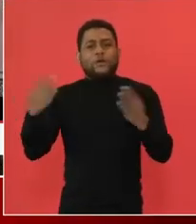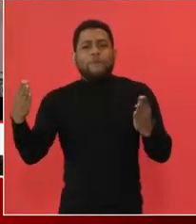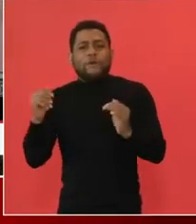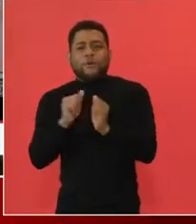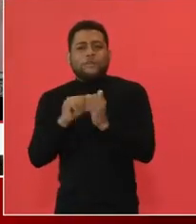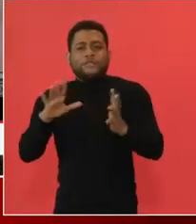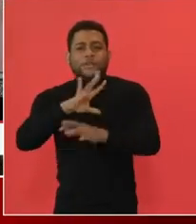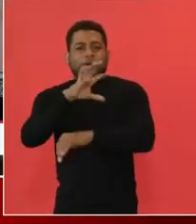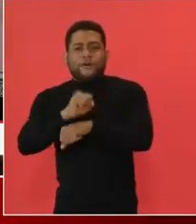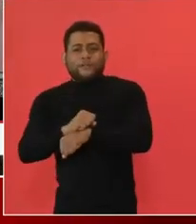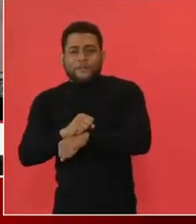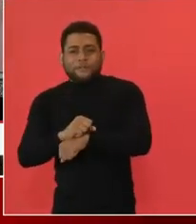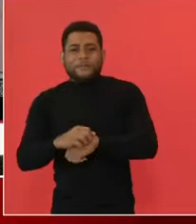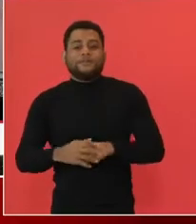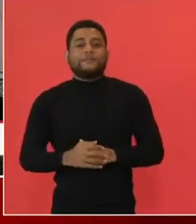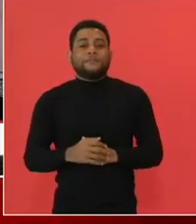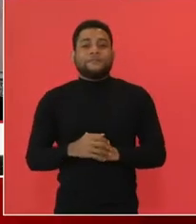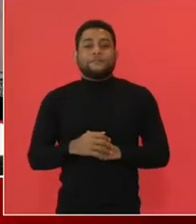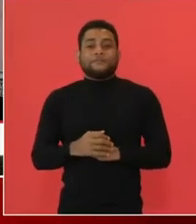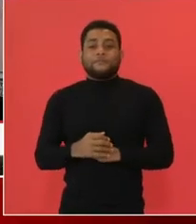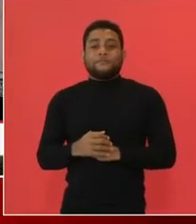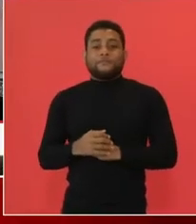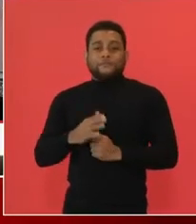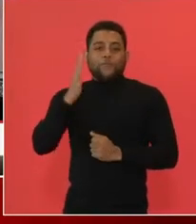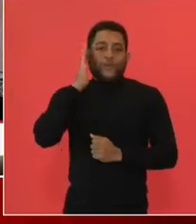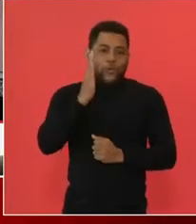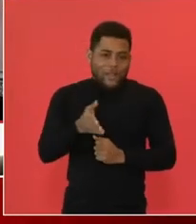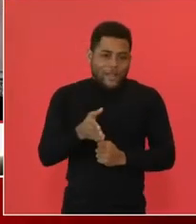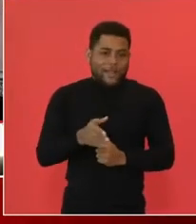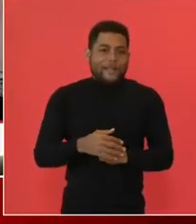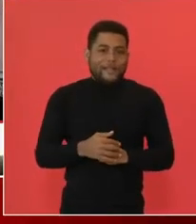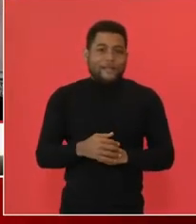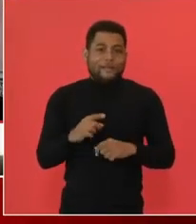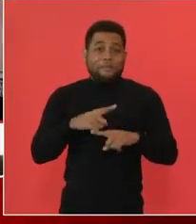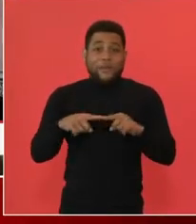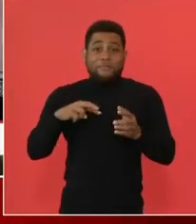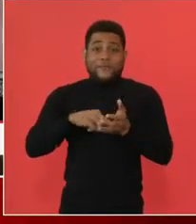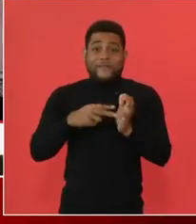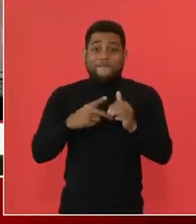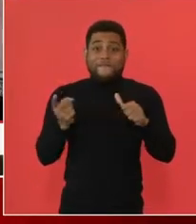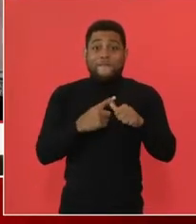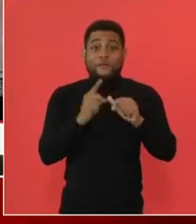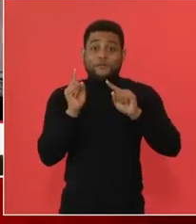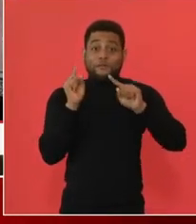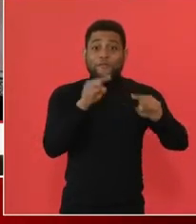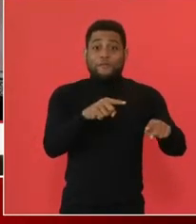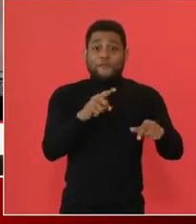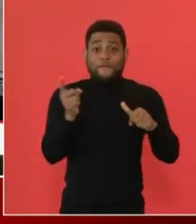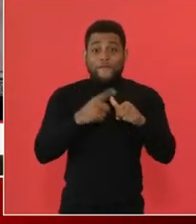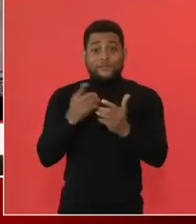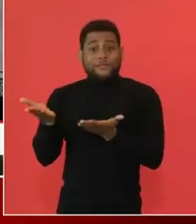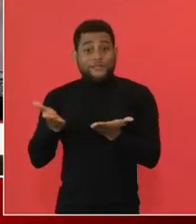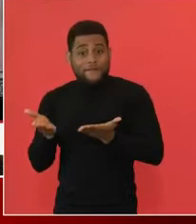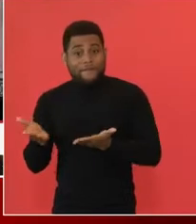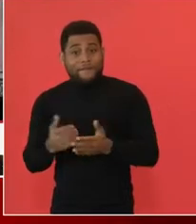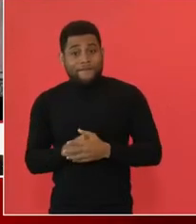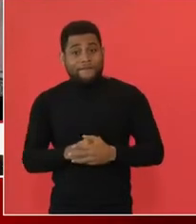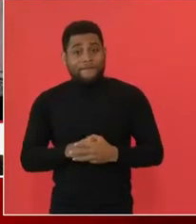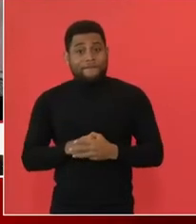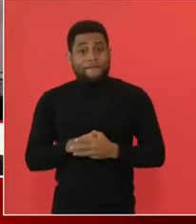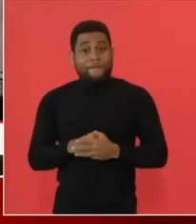then that we're going to open and not have appointments, but it means when people come first come, first serve, then you will have